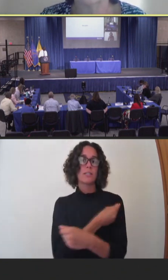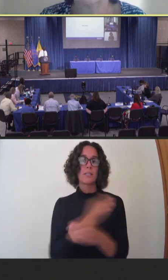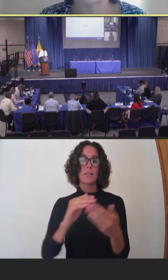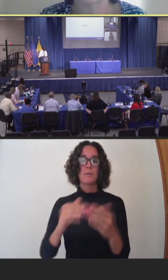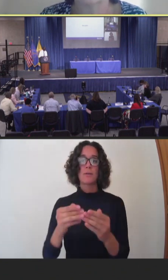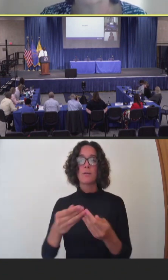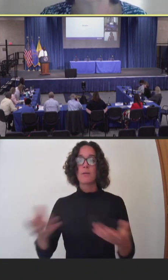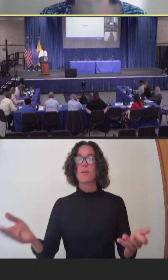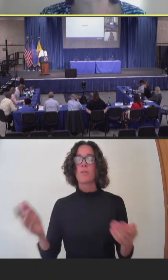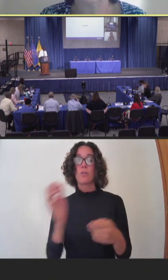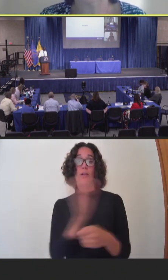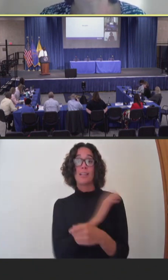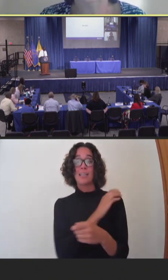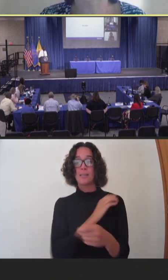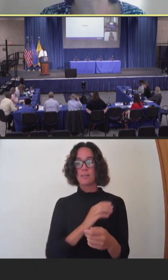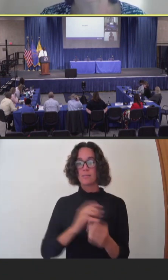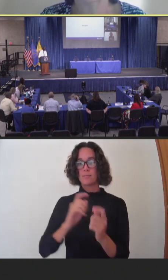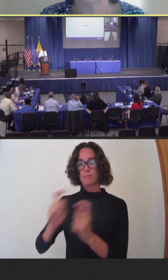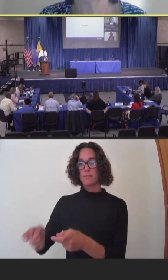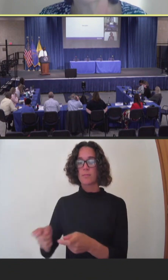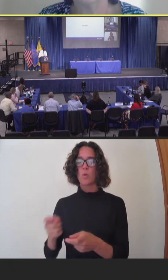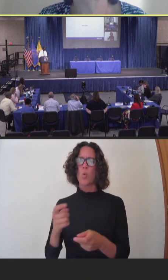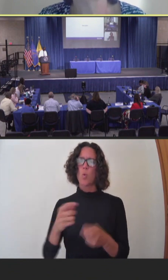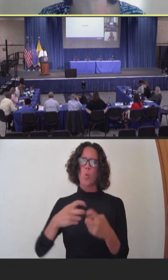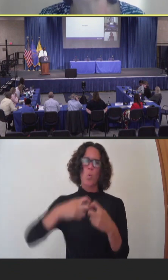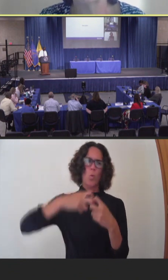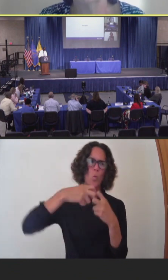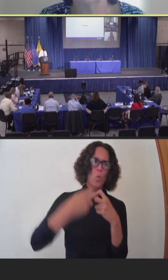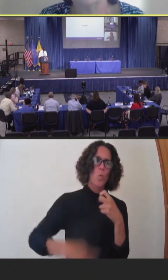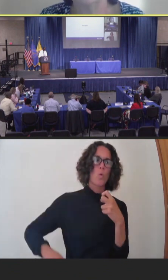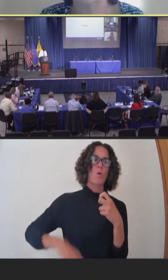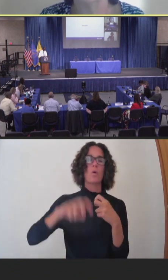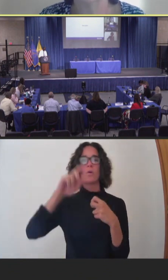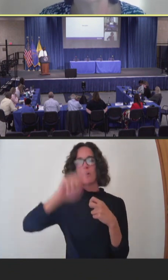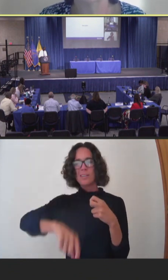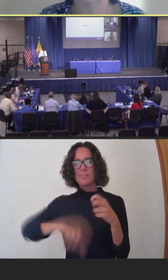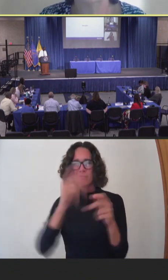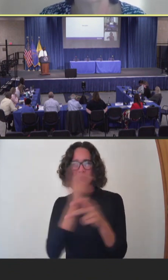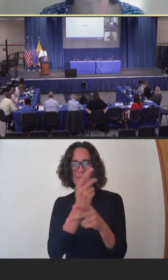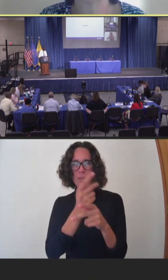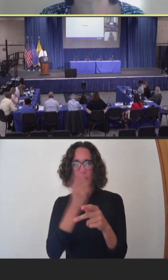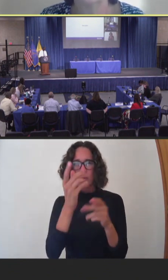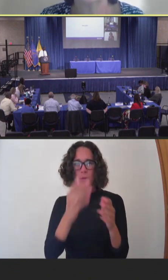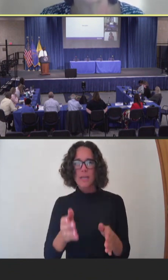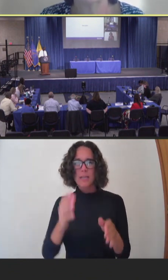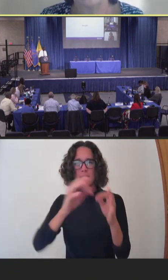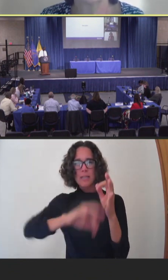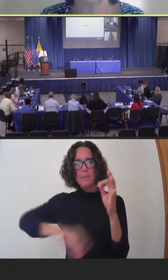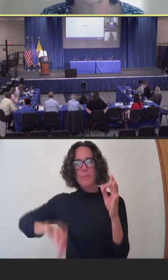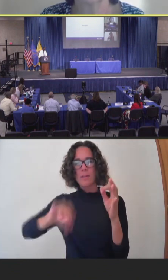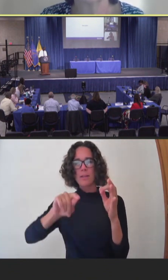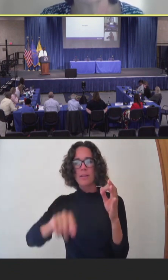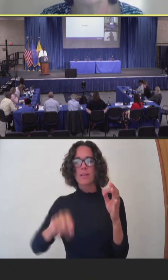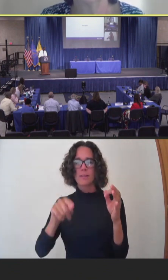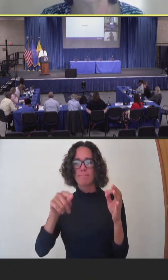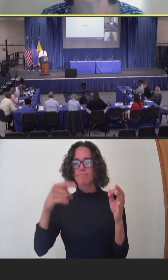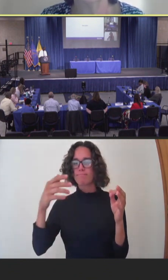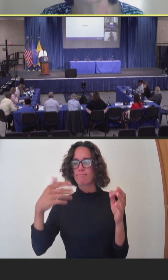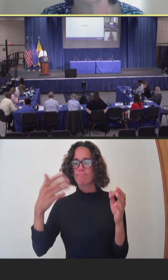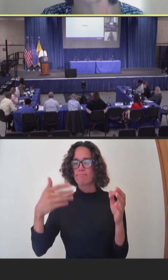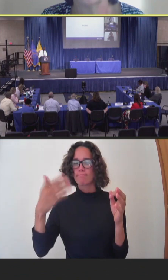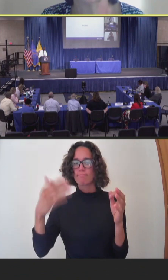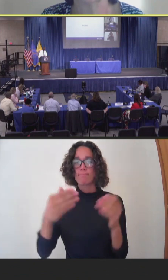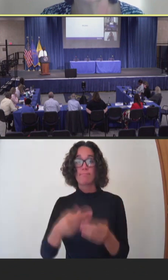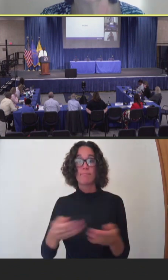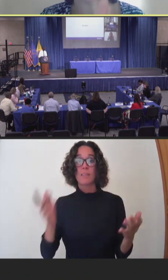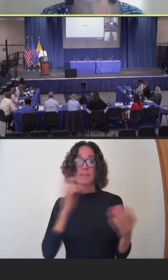hard. And we need to figure out a way to simplify the provision of vaccines to make it easier